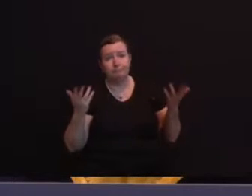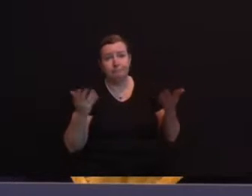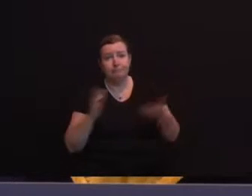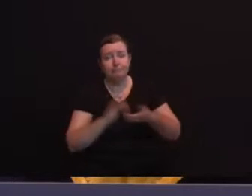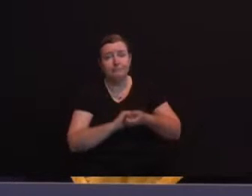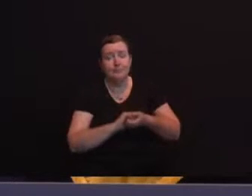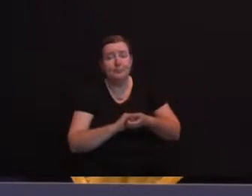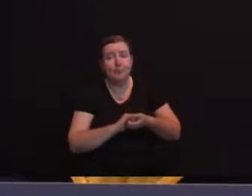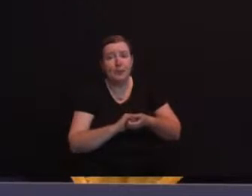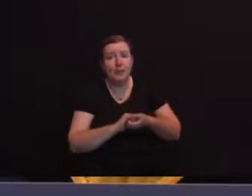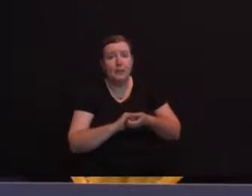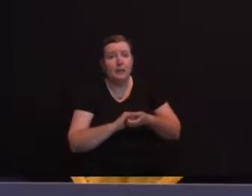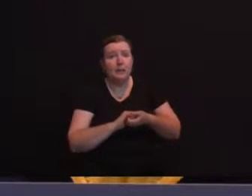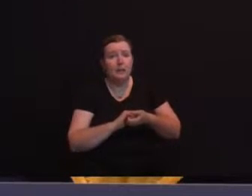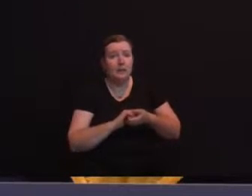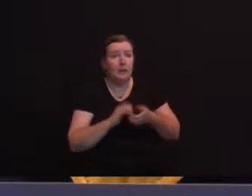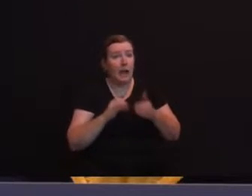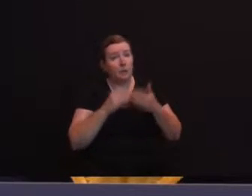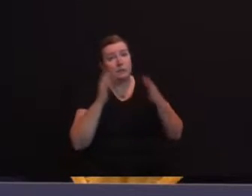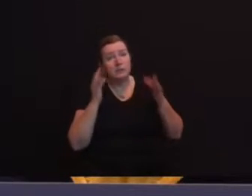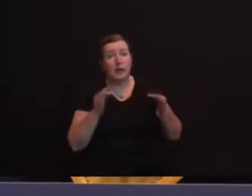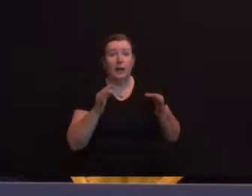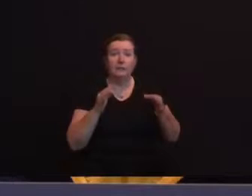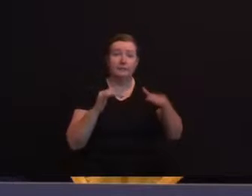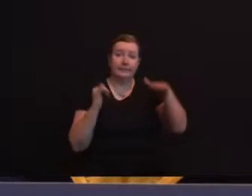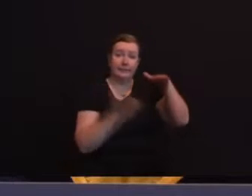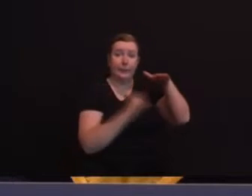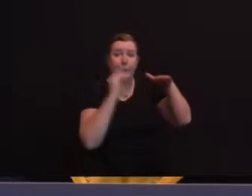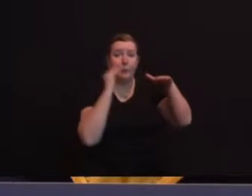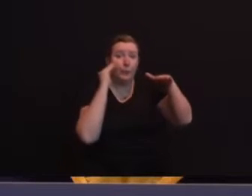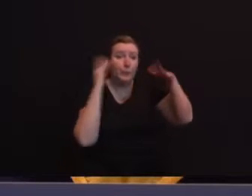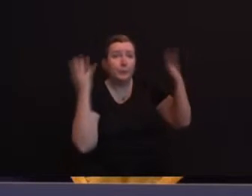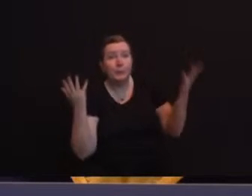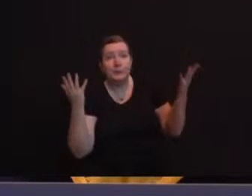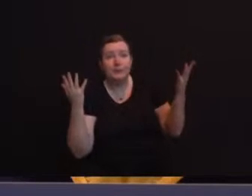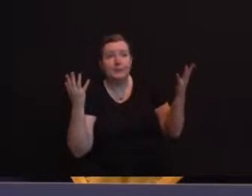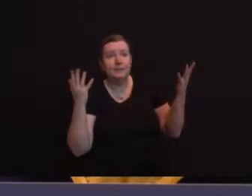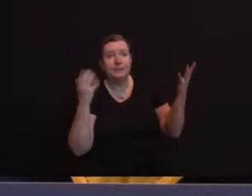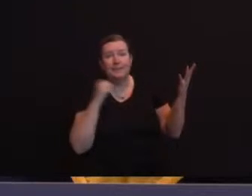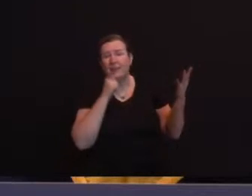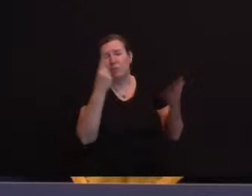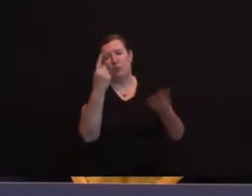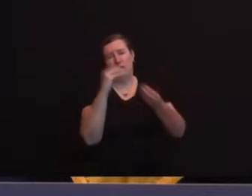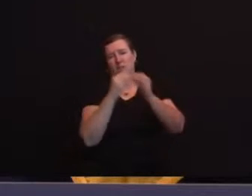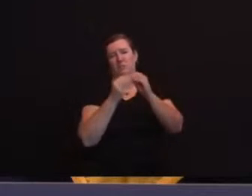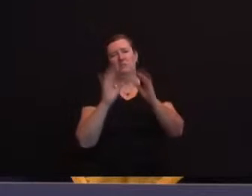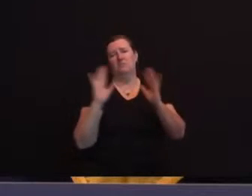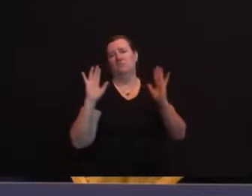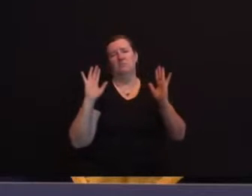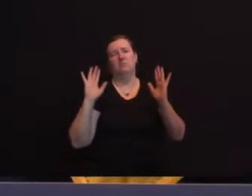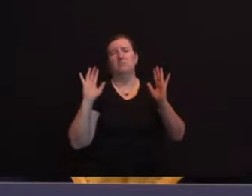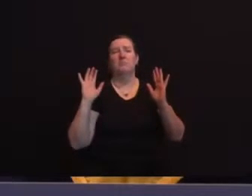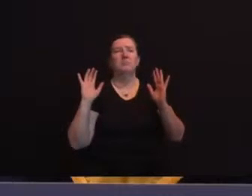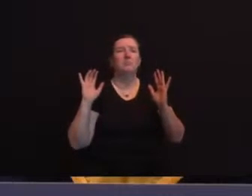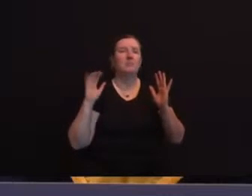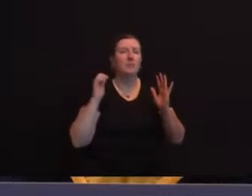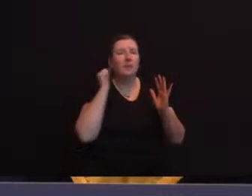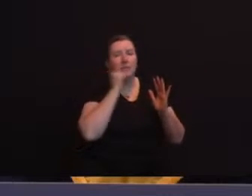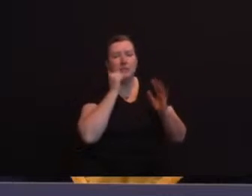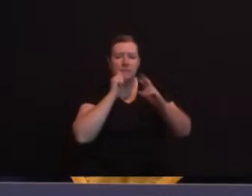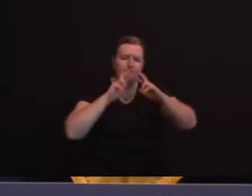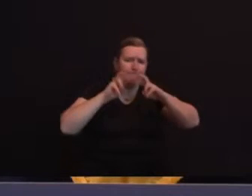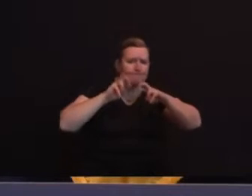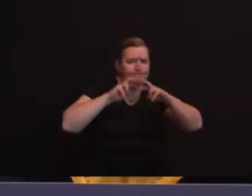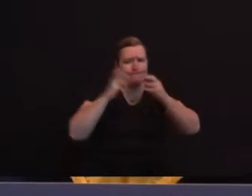one number lead us to take the actions today. Again, where we're seeing transmissions, we're trying to figure out what combination of